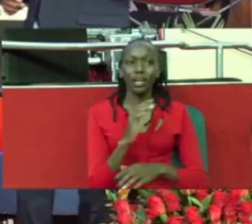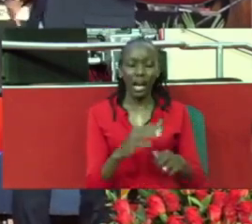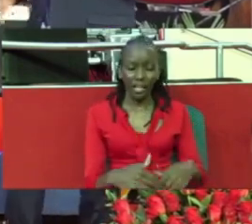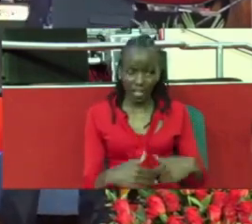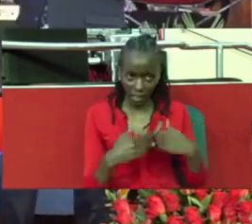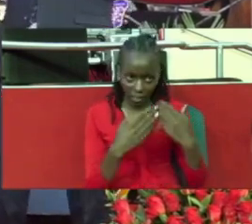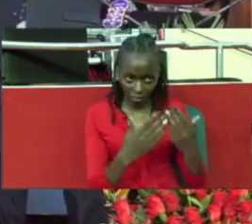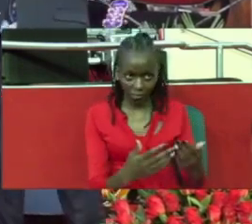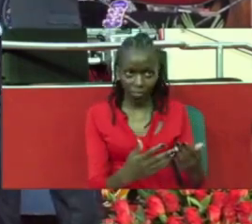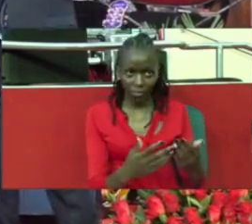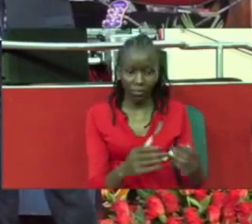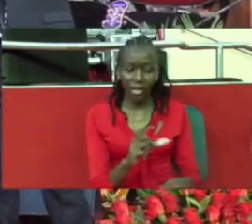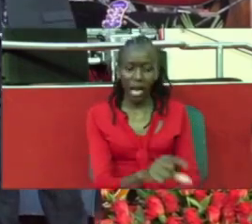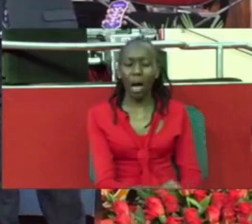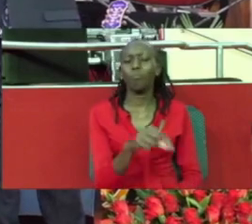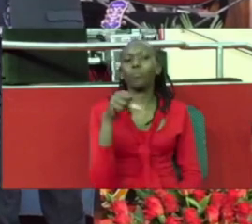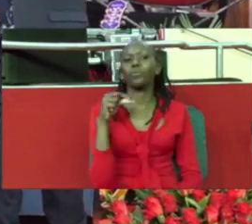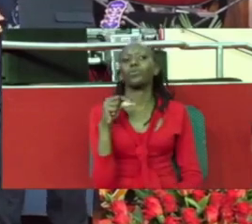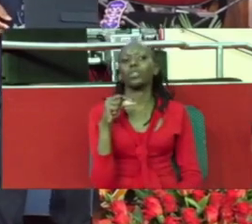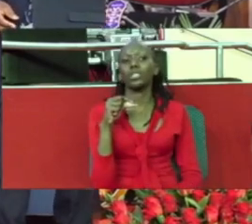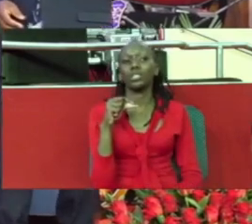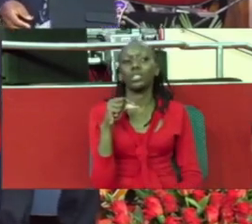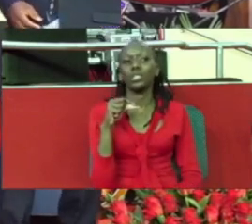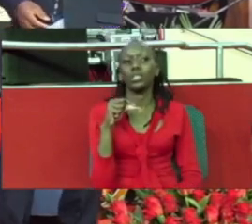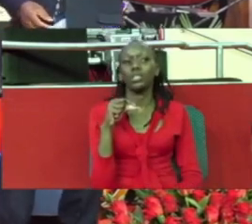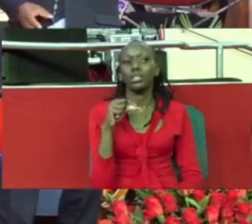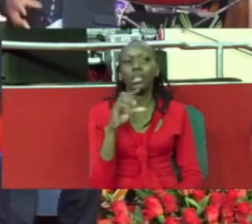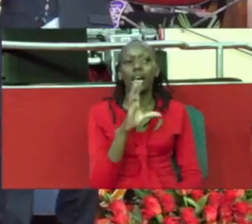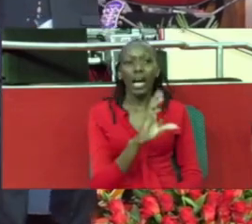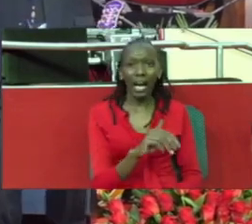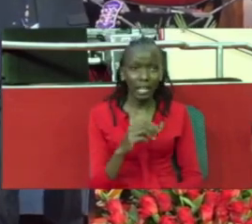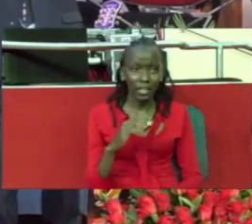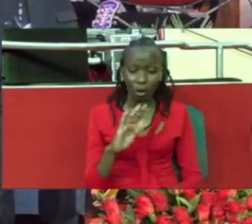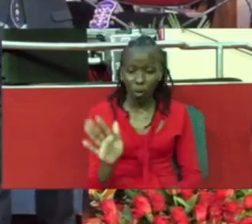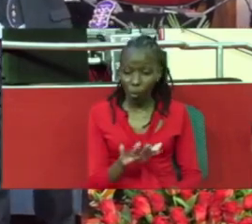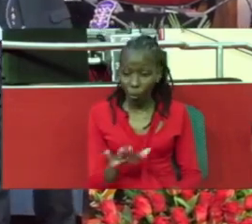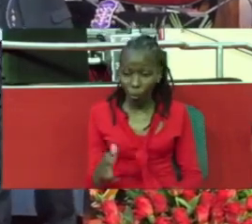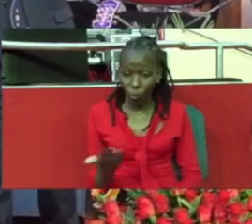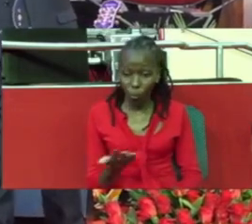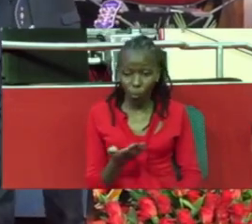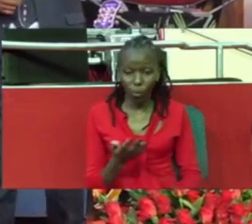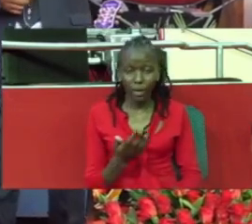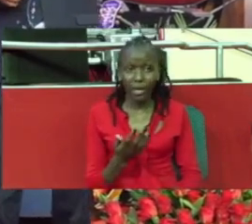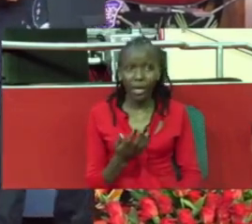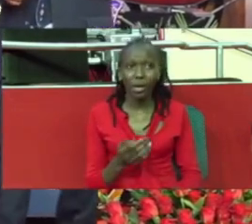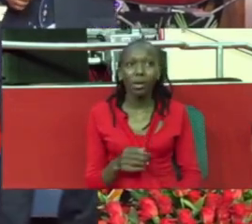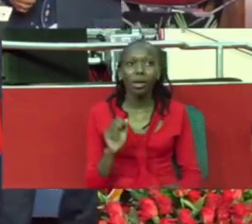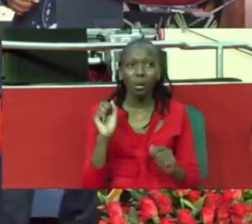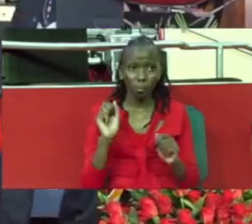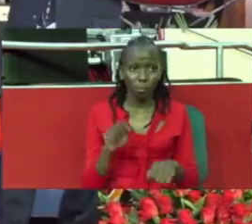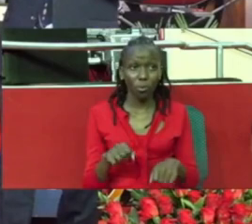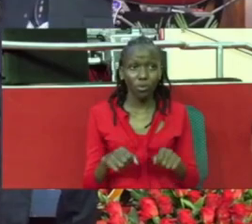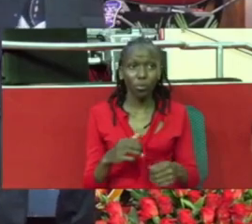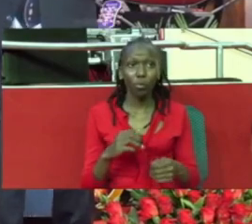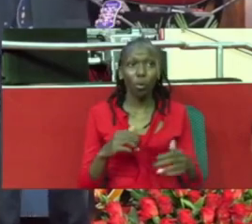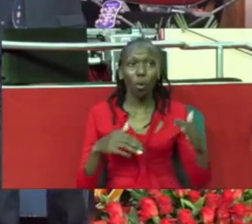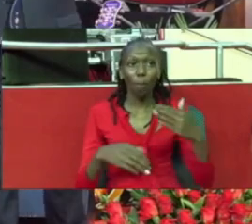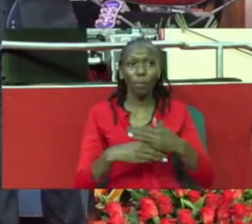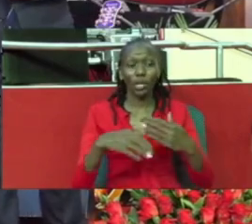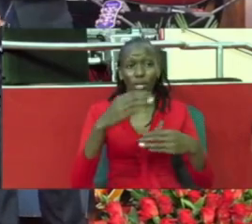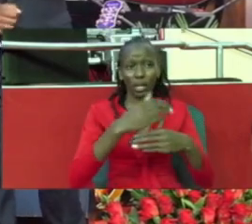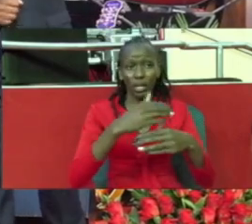Uproot. Na aweze kung'oa. Where he needed to build. Na mahali alipopaswa kujenga. Where he needed to plant. Mahali